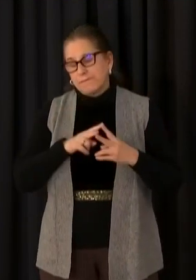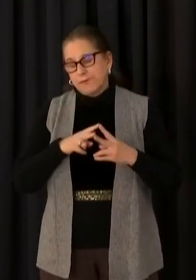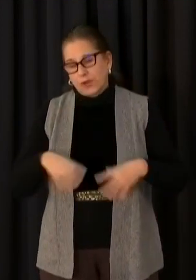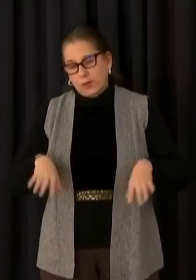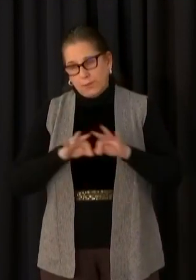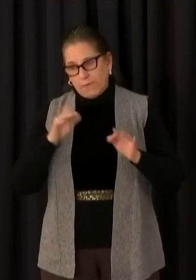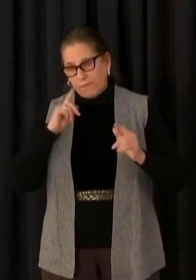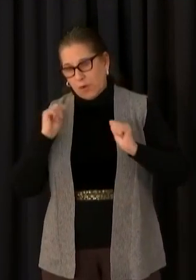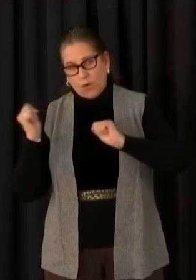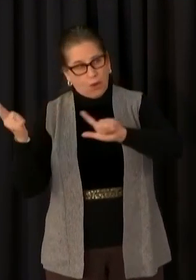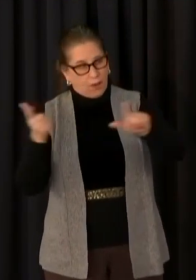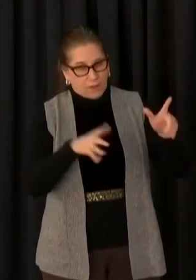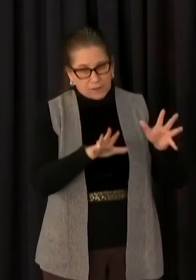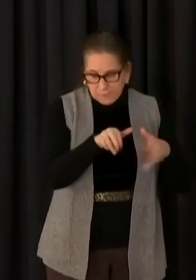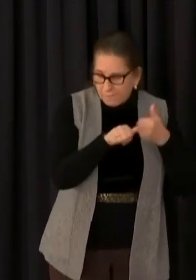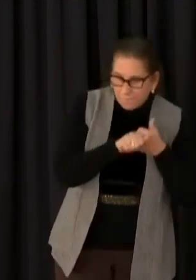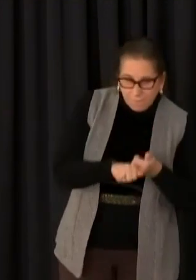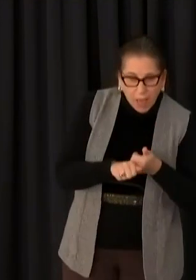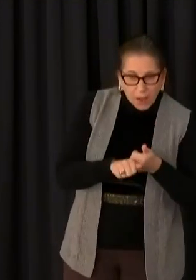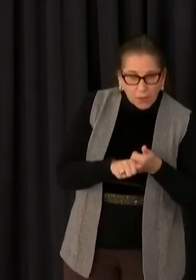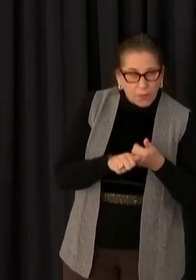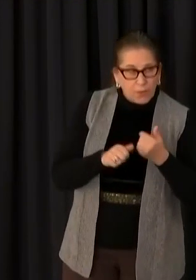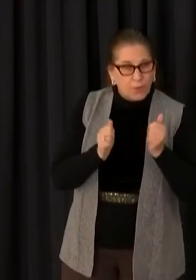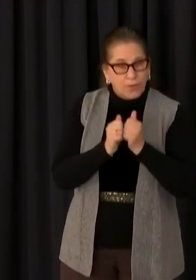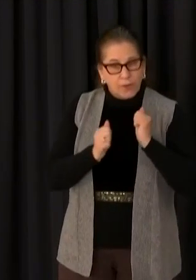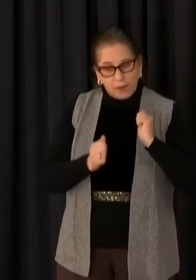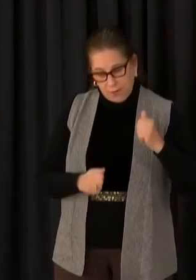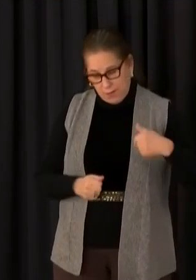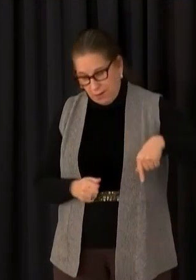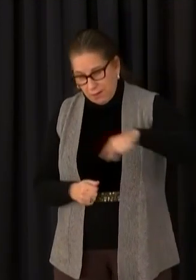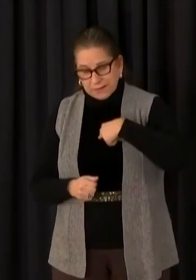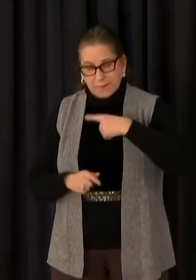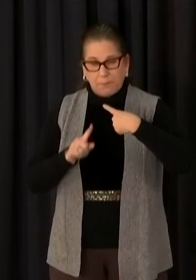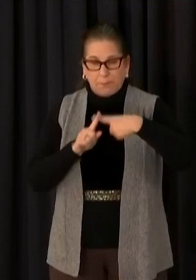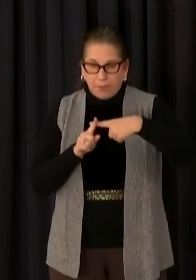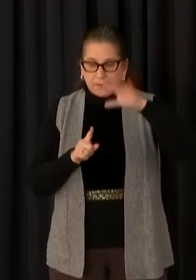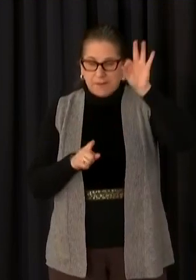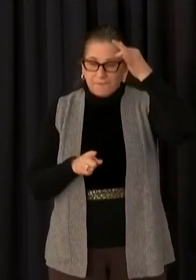that we work with all of our partners to secure